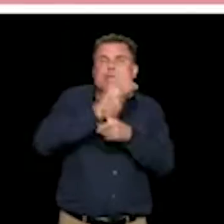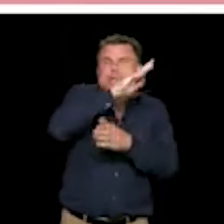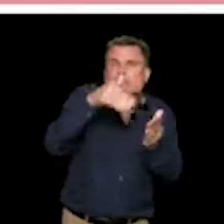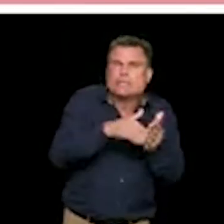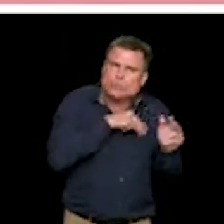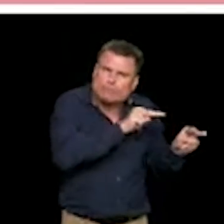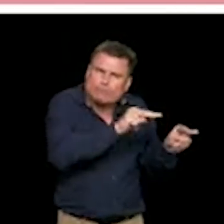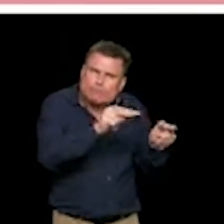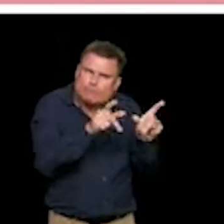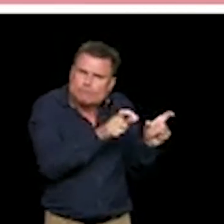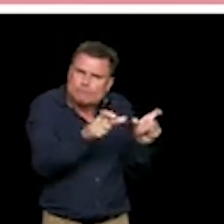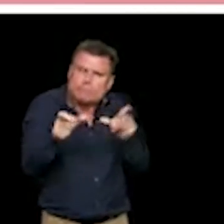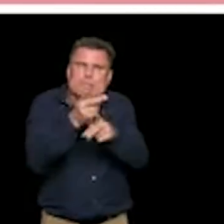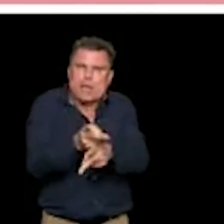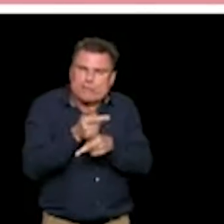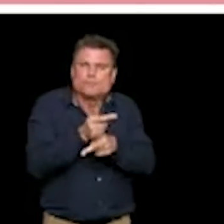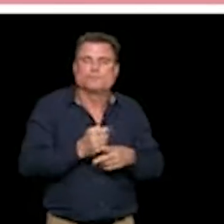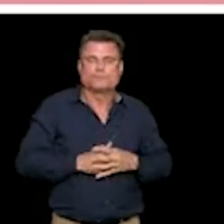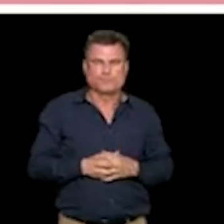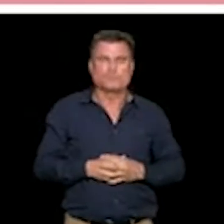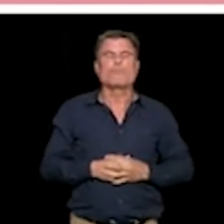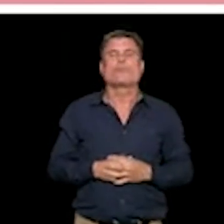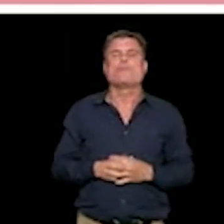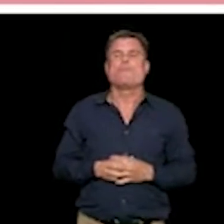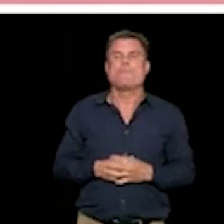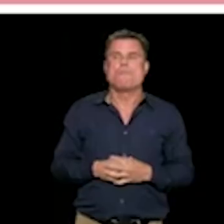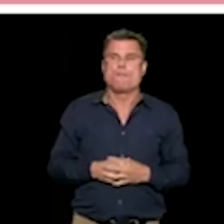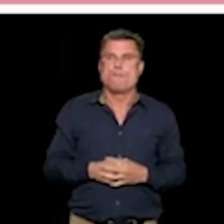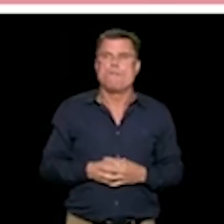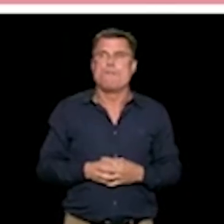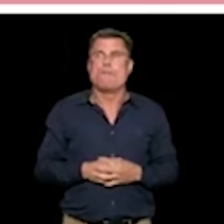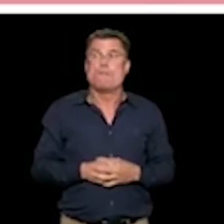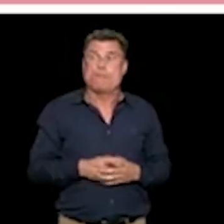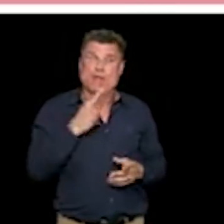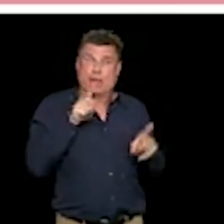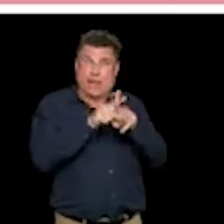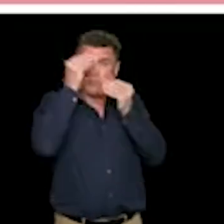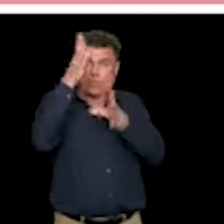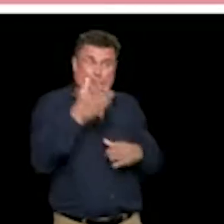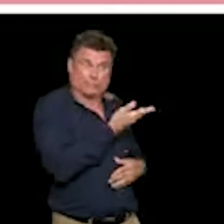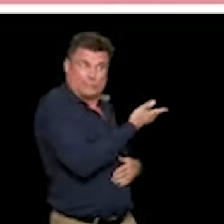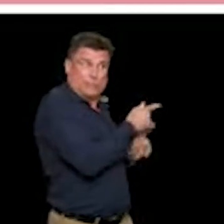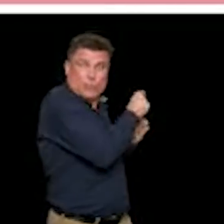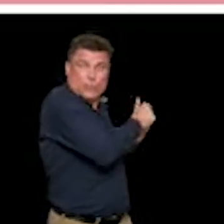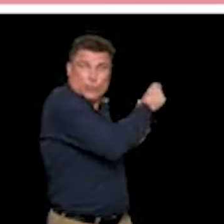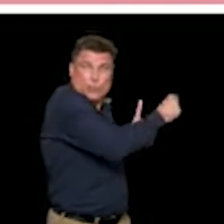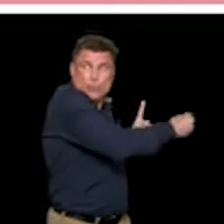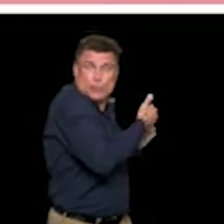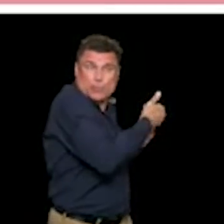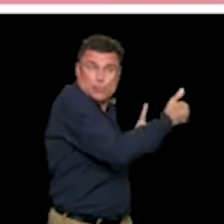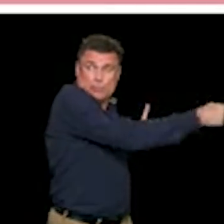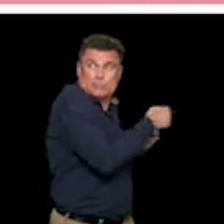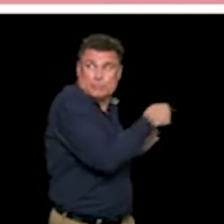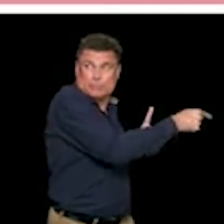And then you've seen this before. This is the distribution of our cases, people who were hospitalized, people who ended up in ICU, and